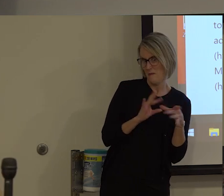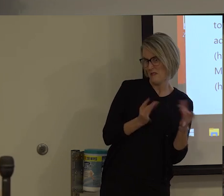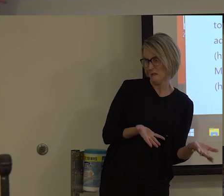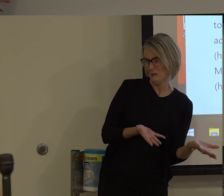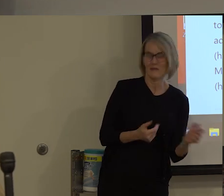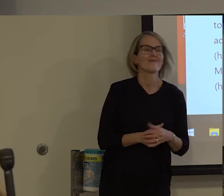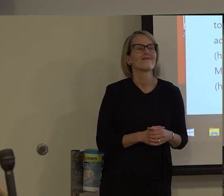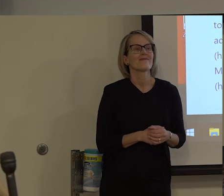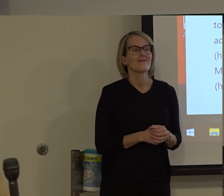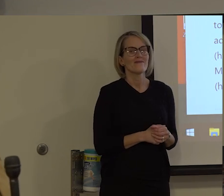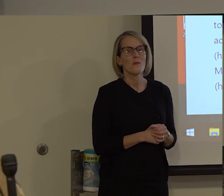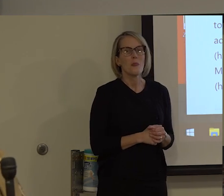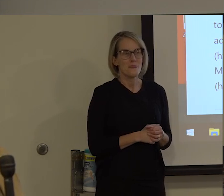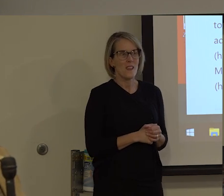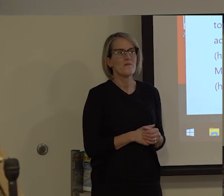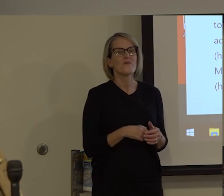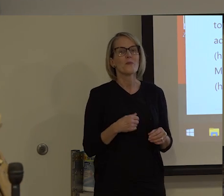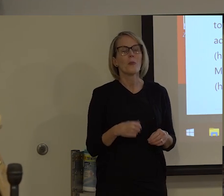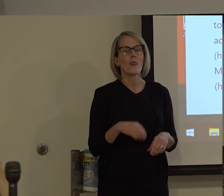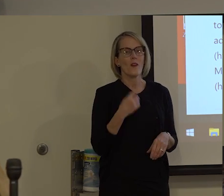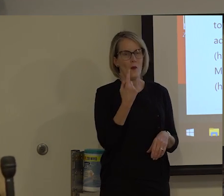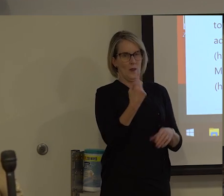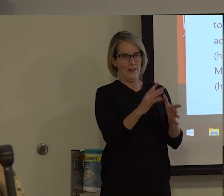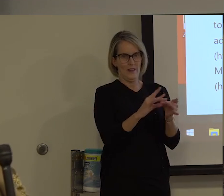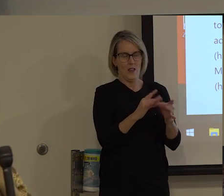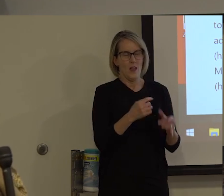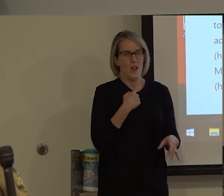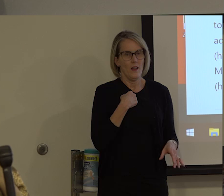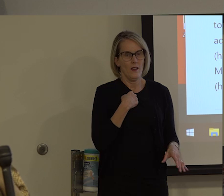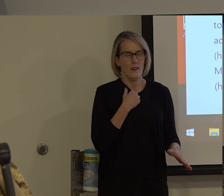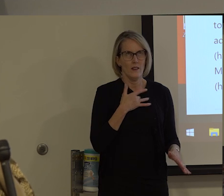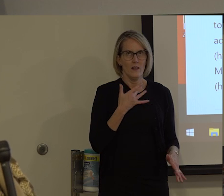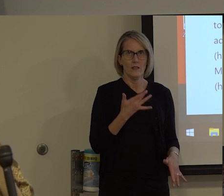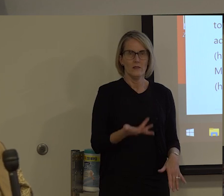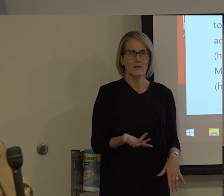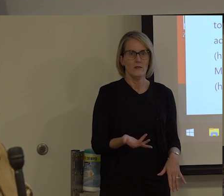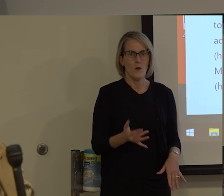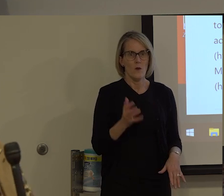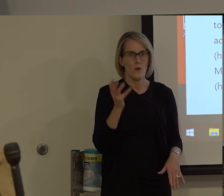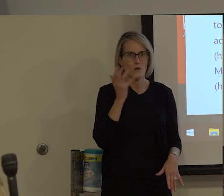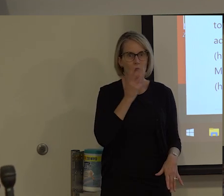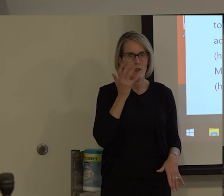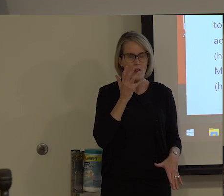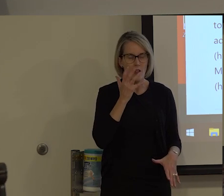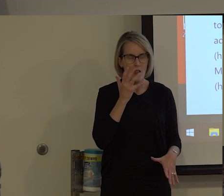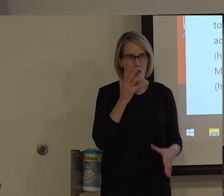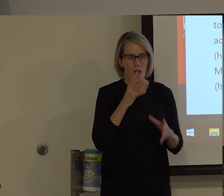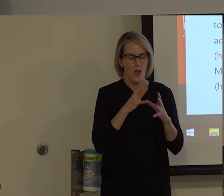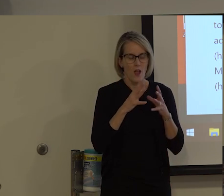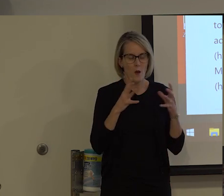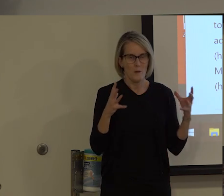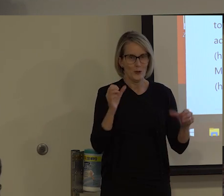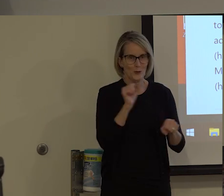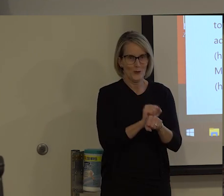Yes. Can I say it here? Yeah. One, I'm struck by how much work this is, how much